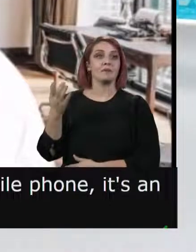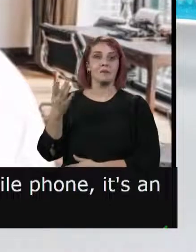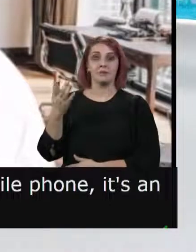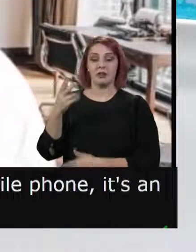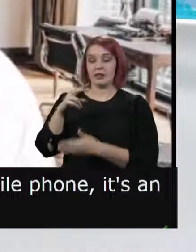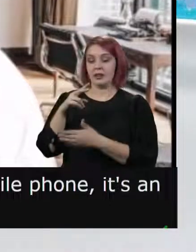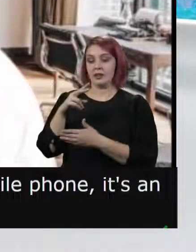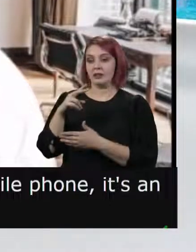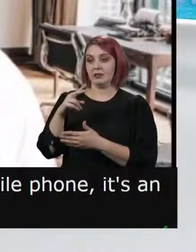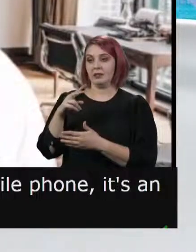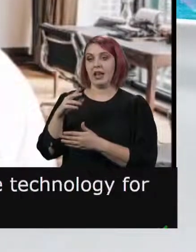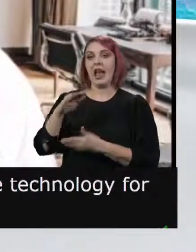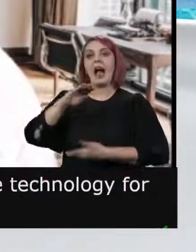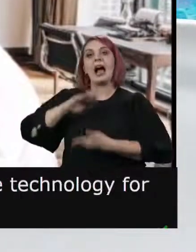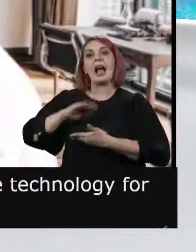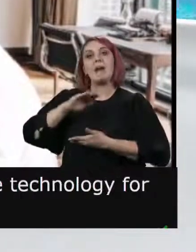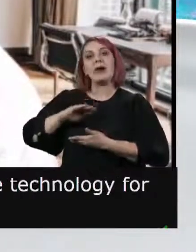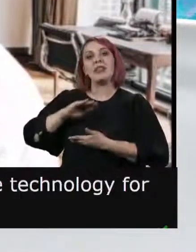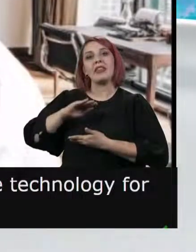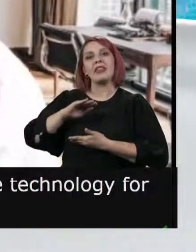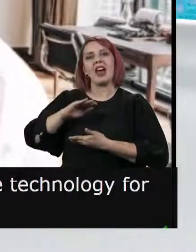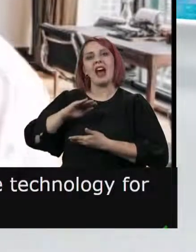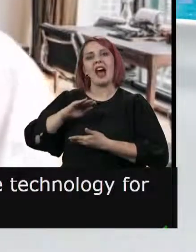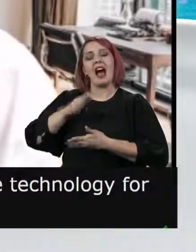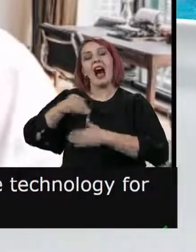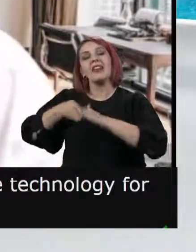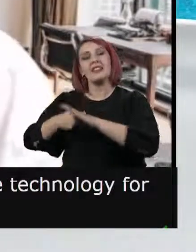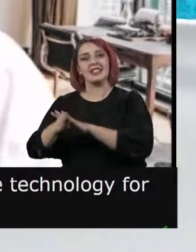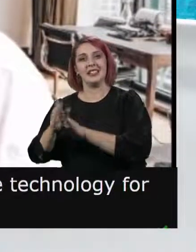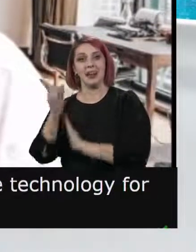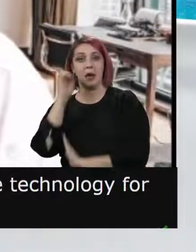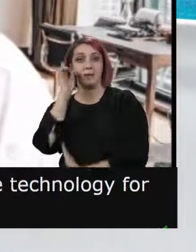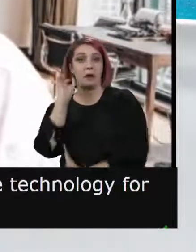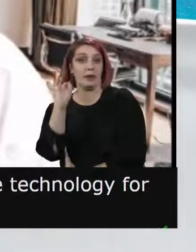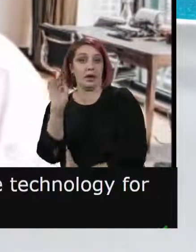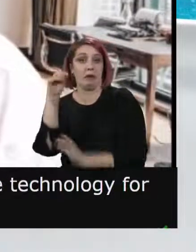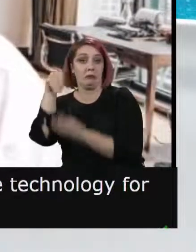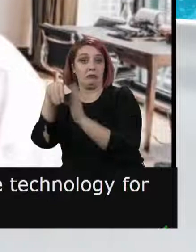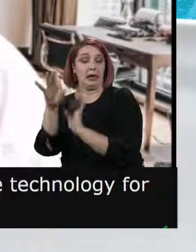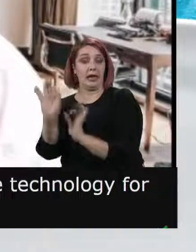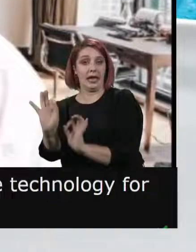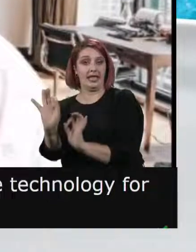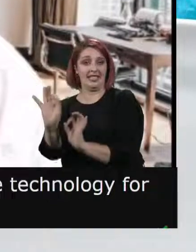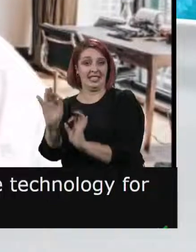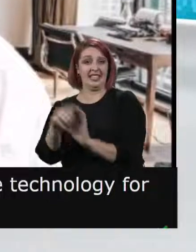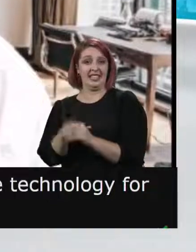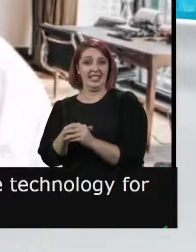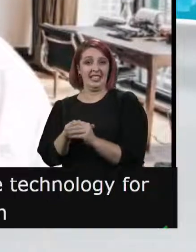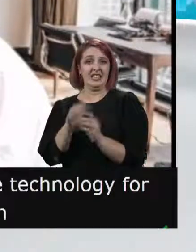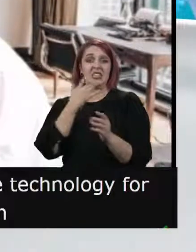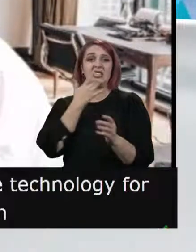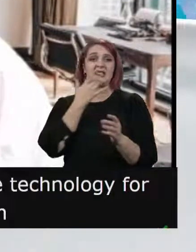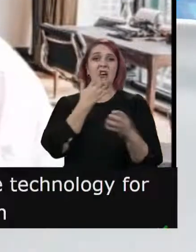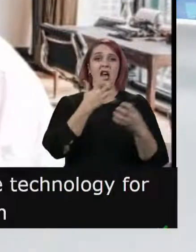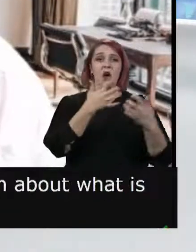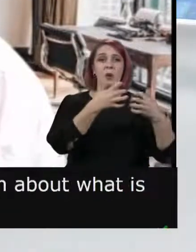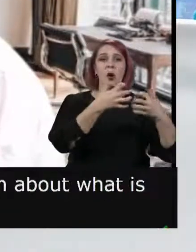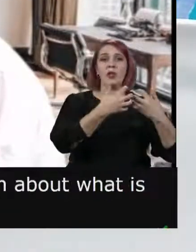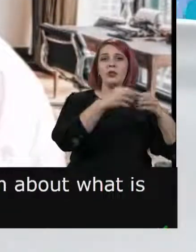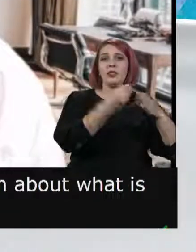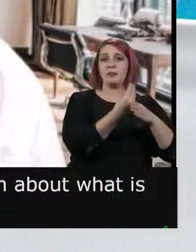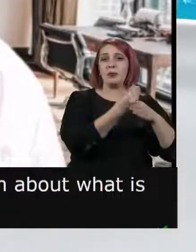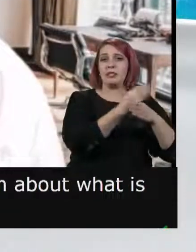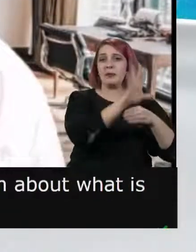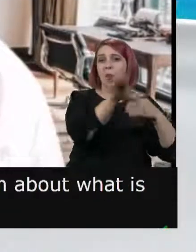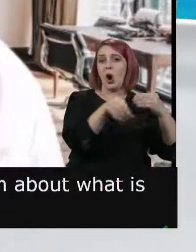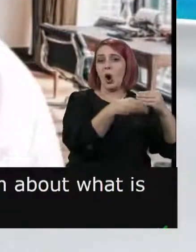funding purposes. So we have this real confusion about what is assistive and what's accessible. And I think when